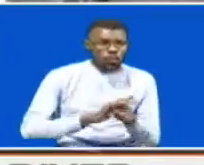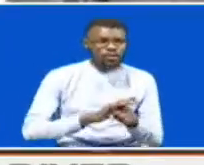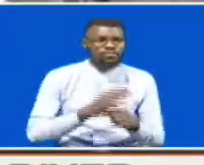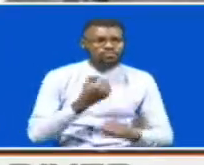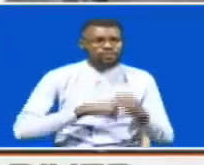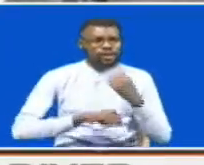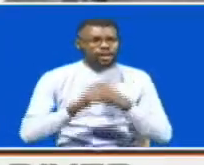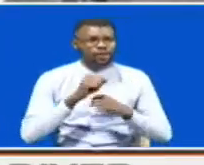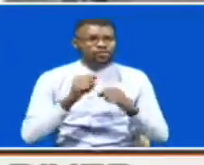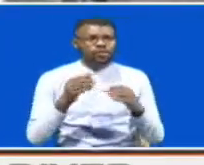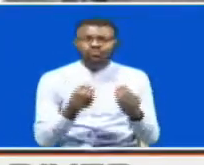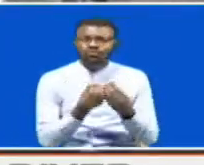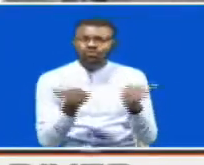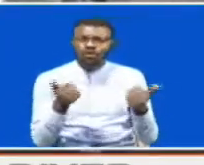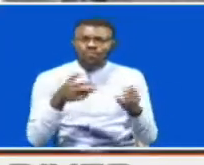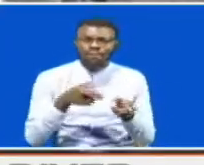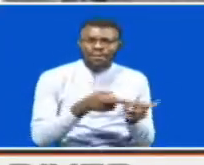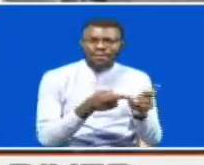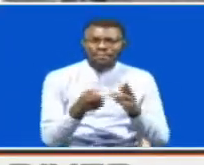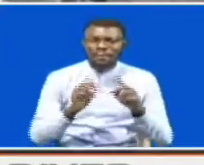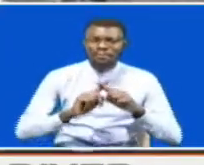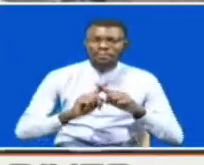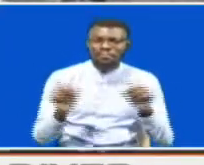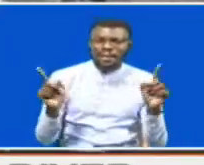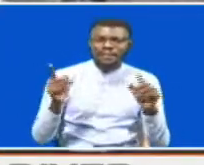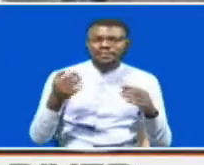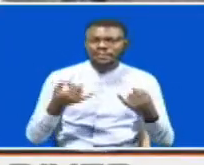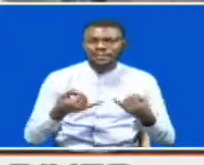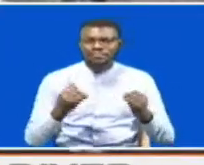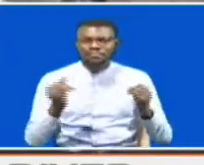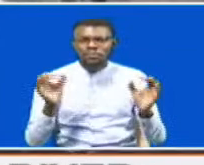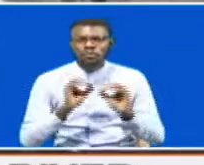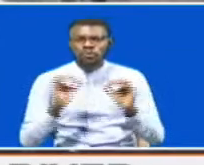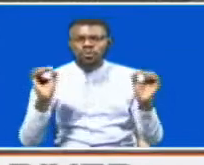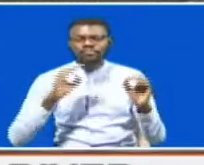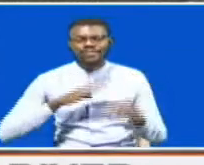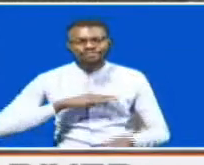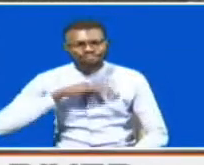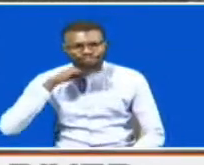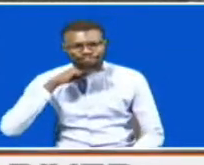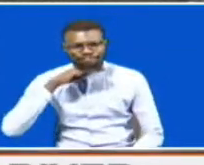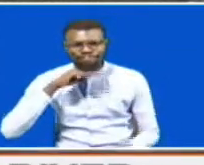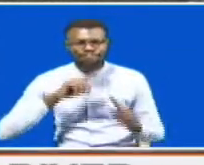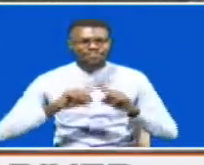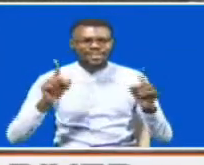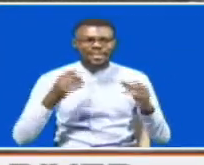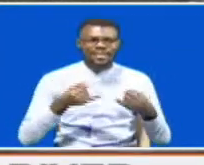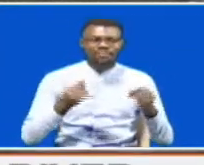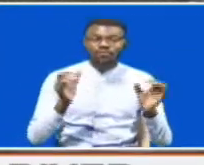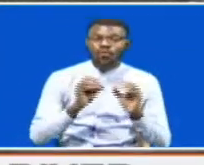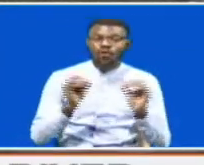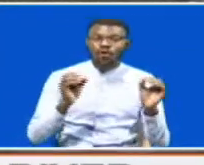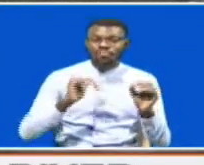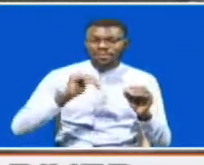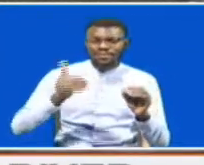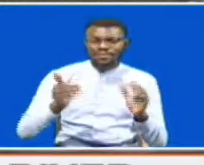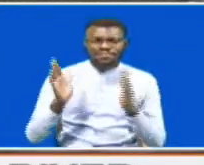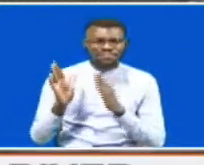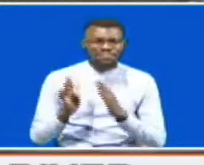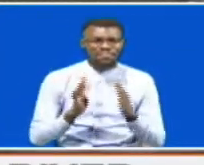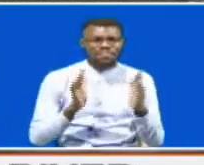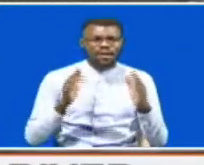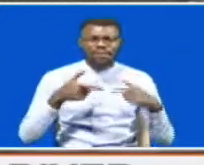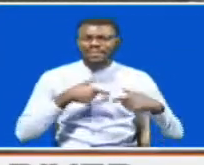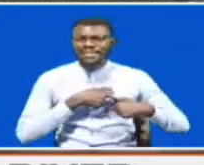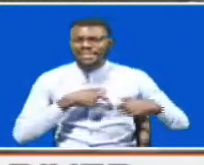river. This never came to be, as he died without realizing it. As the city prepares for high-level delegates